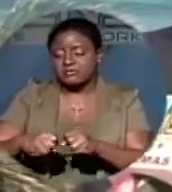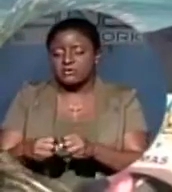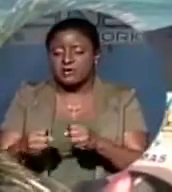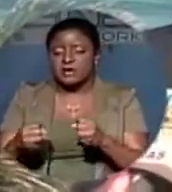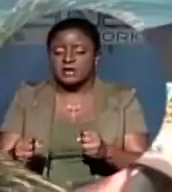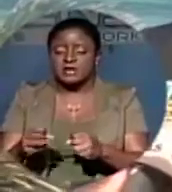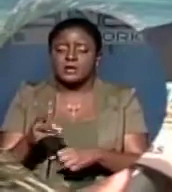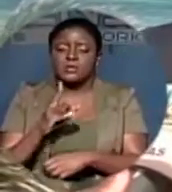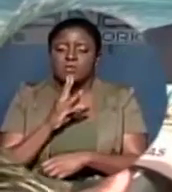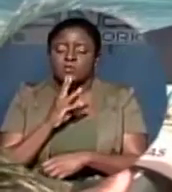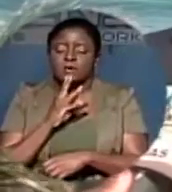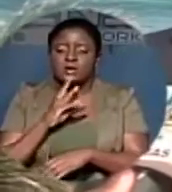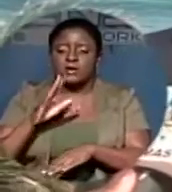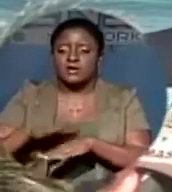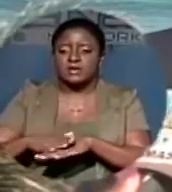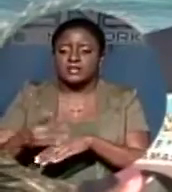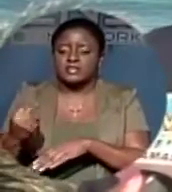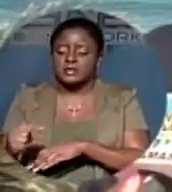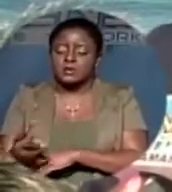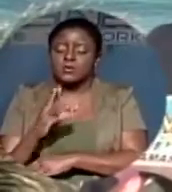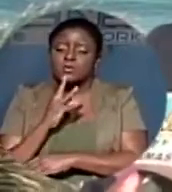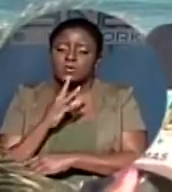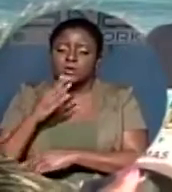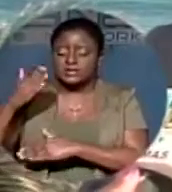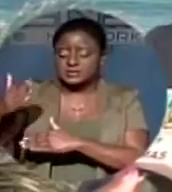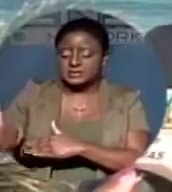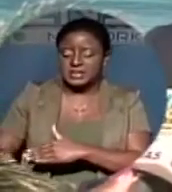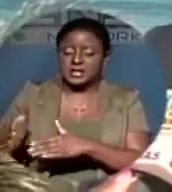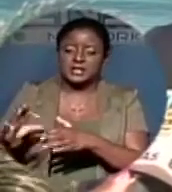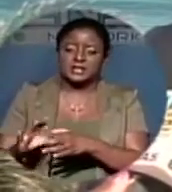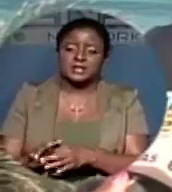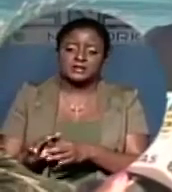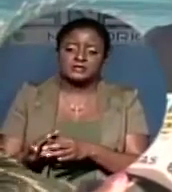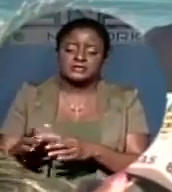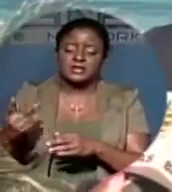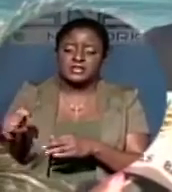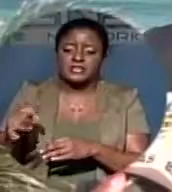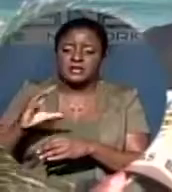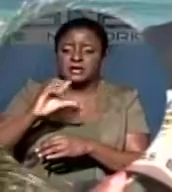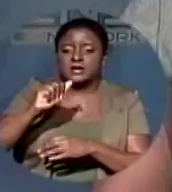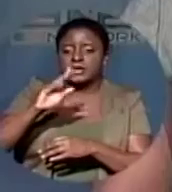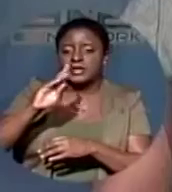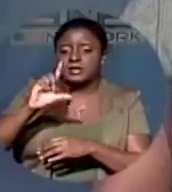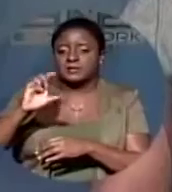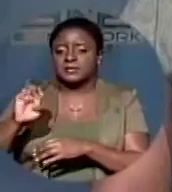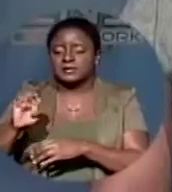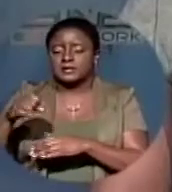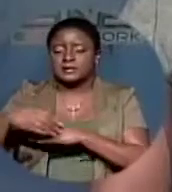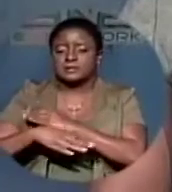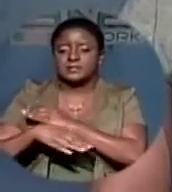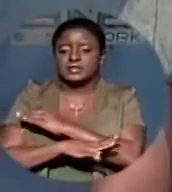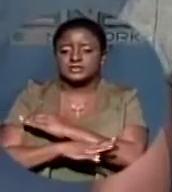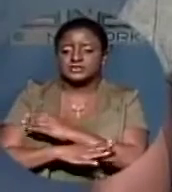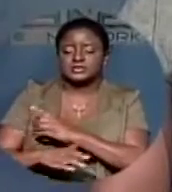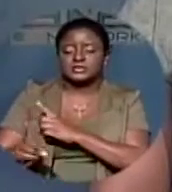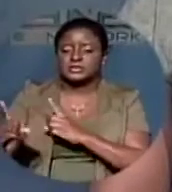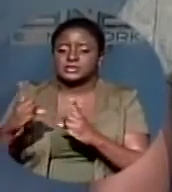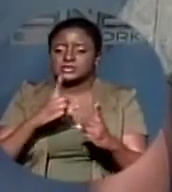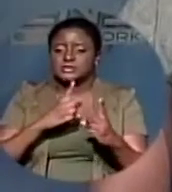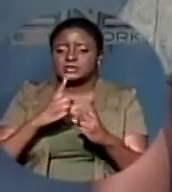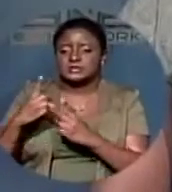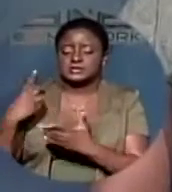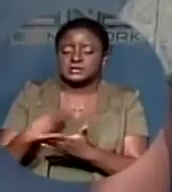breakwater on the water side of the cable beach.